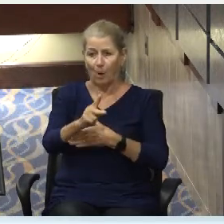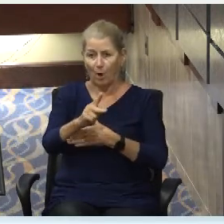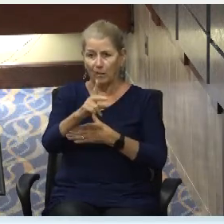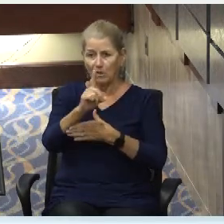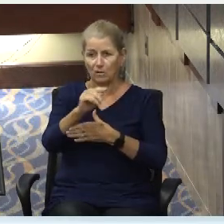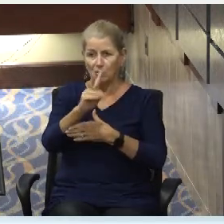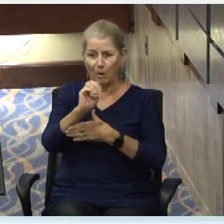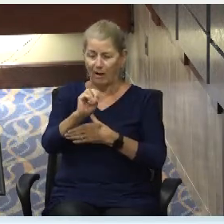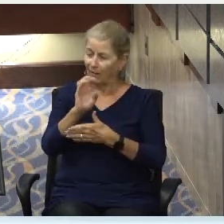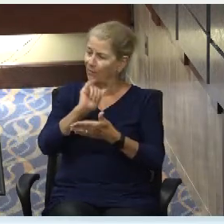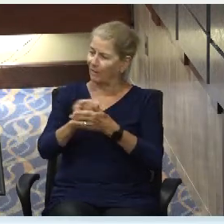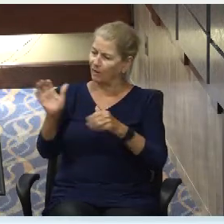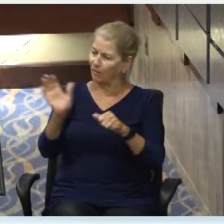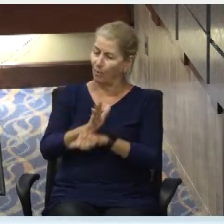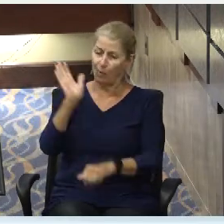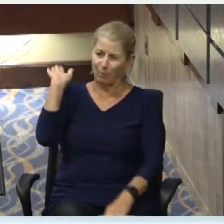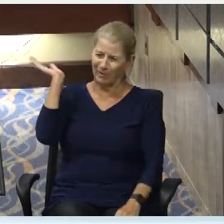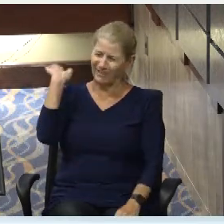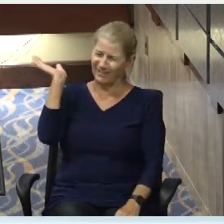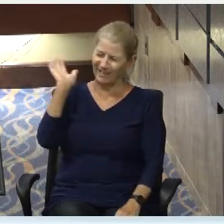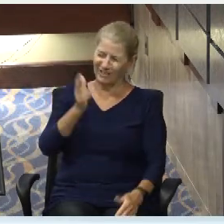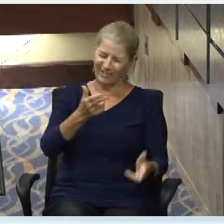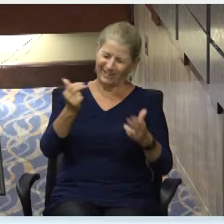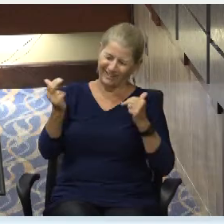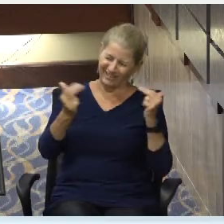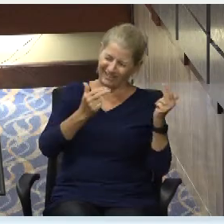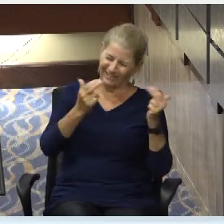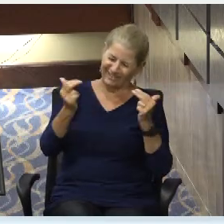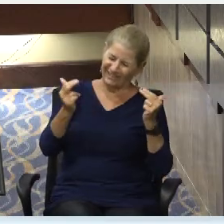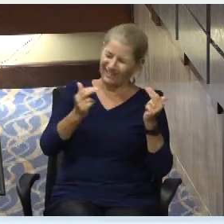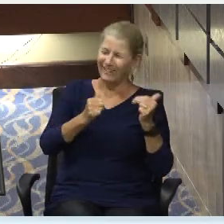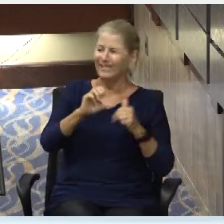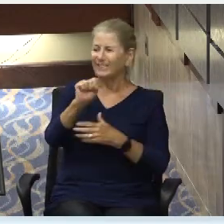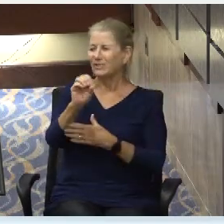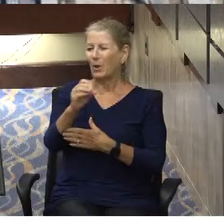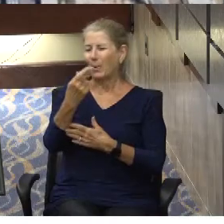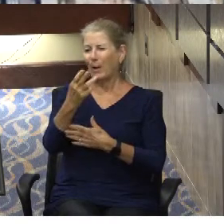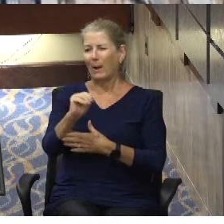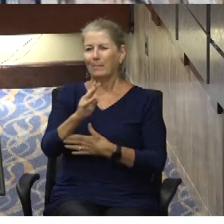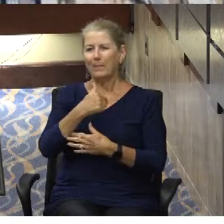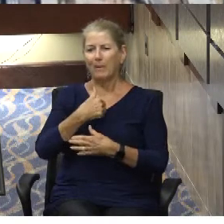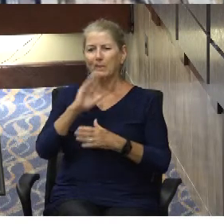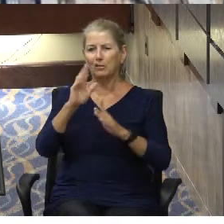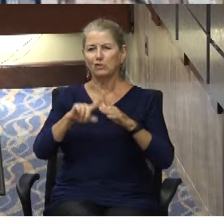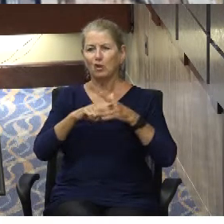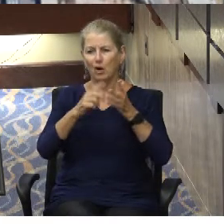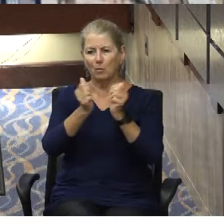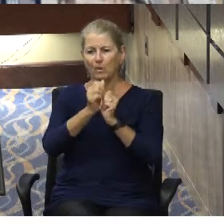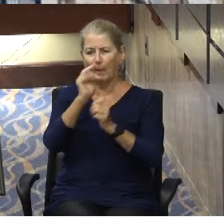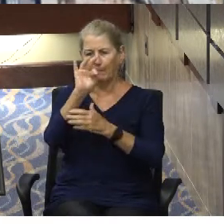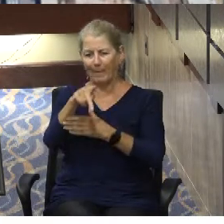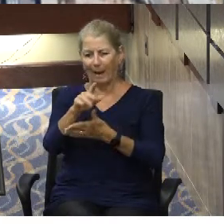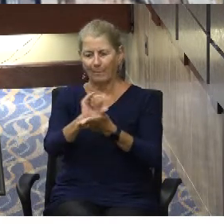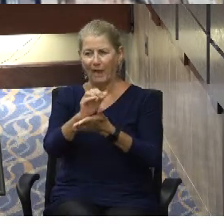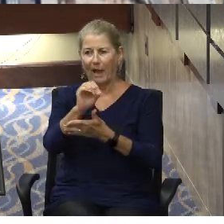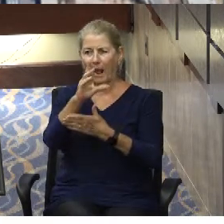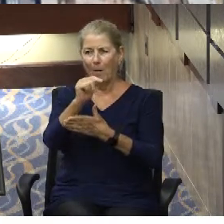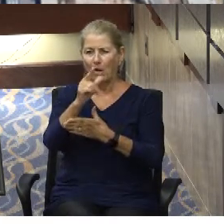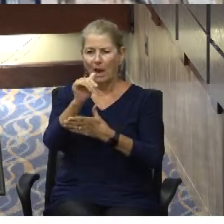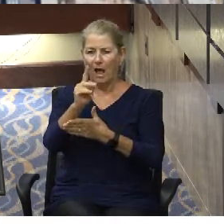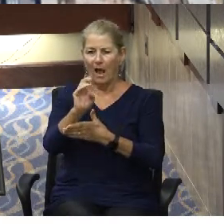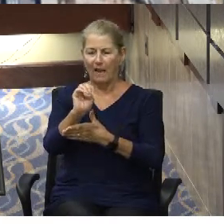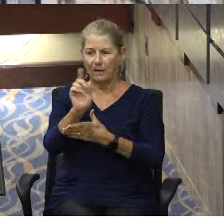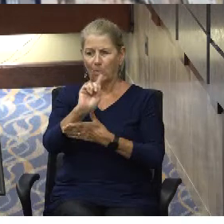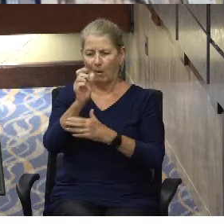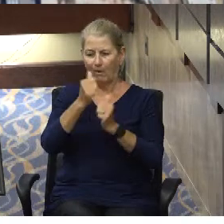Okay, great. presentation. Thanks. So I'm going to start with the map that kind of outlines